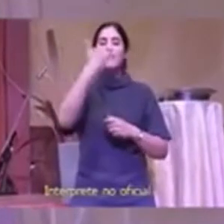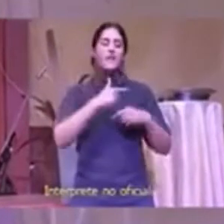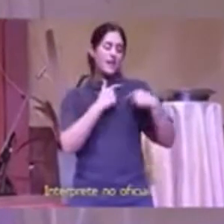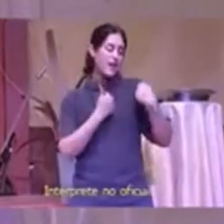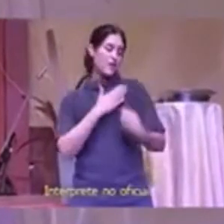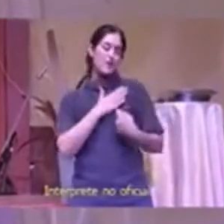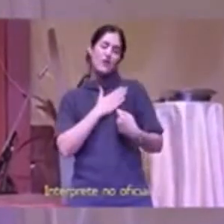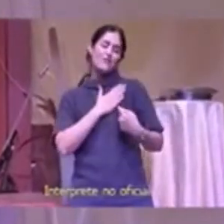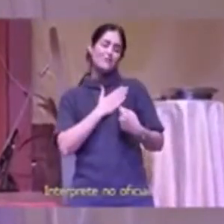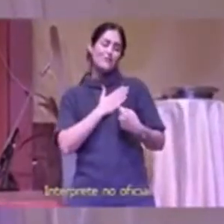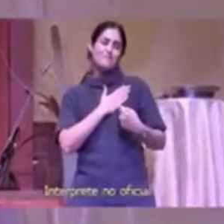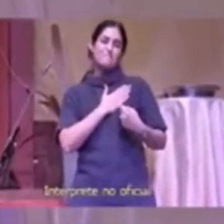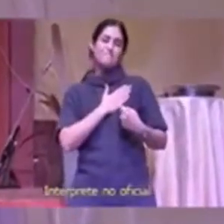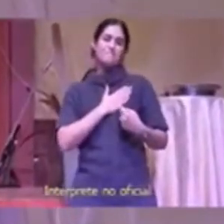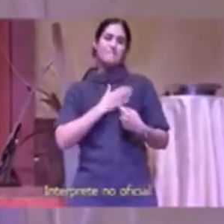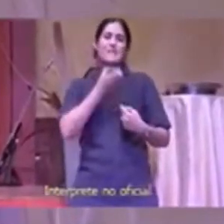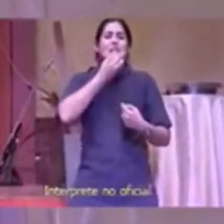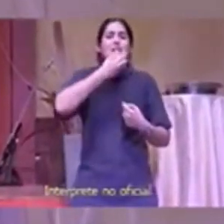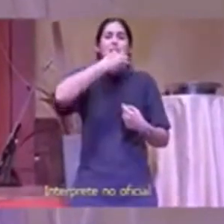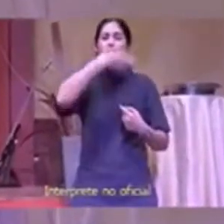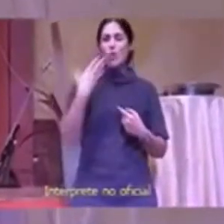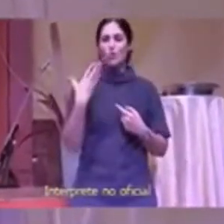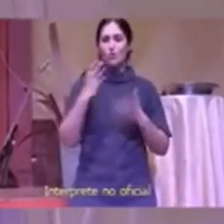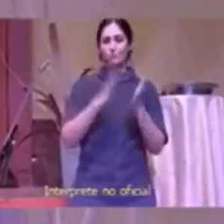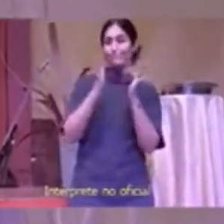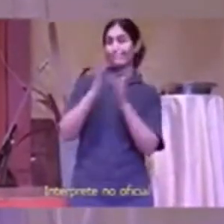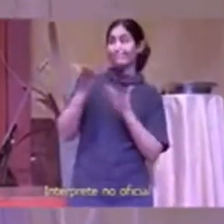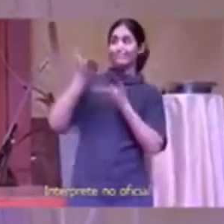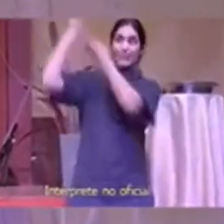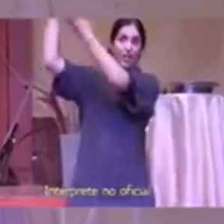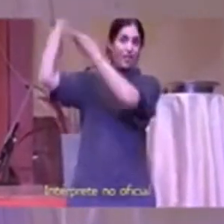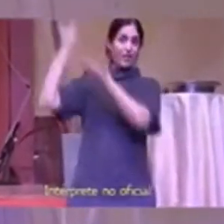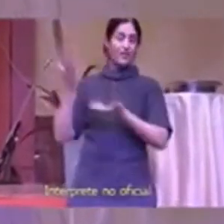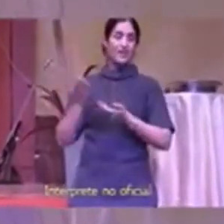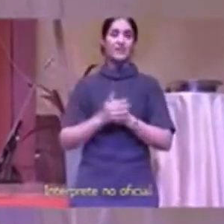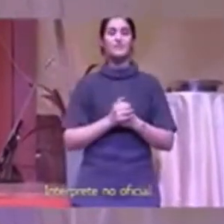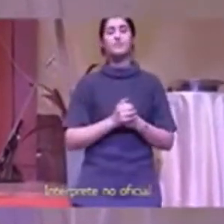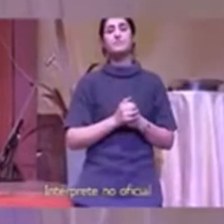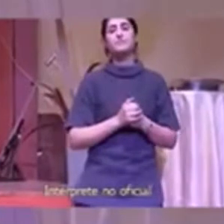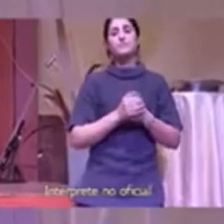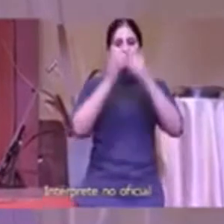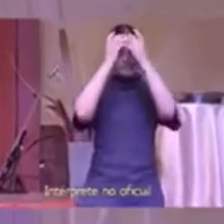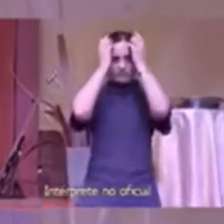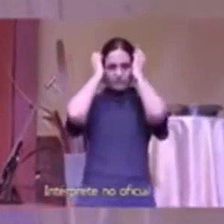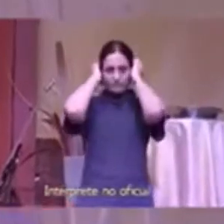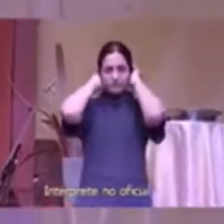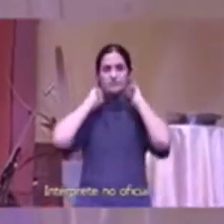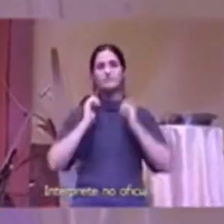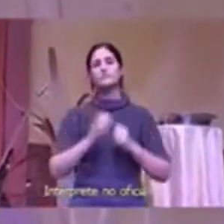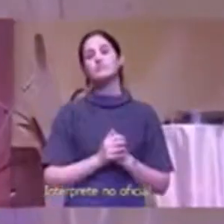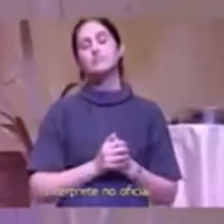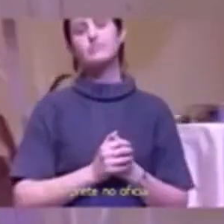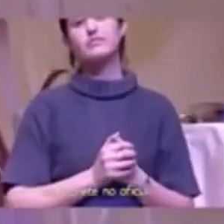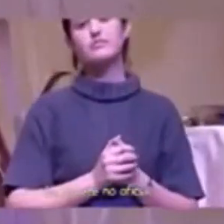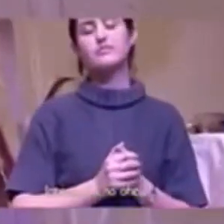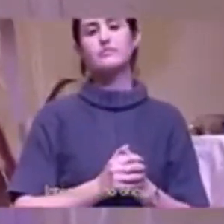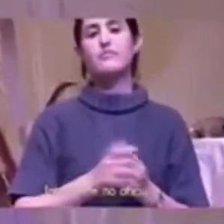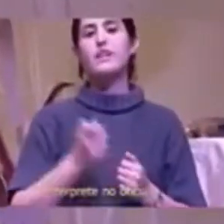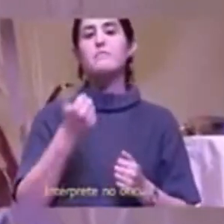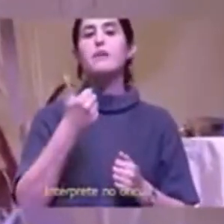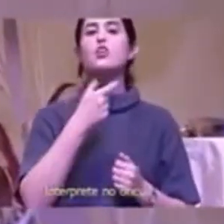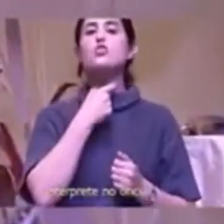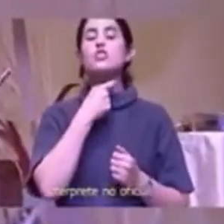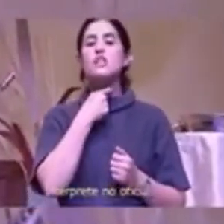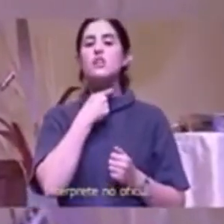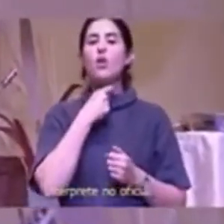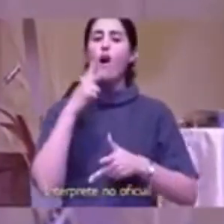hermoso corazón para Jesús. But could I add one other? Could I speak about one other lingering shadow? Pero quiero hablar